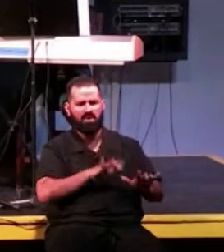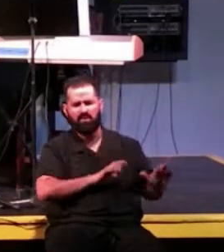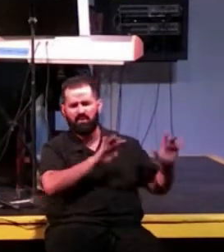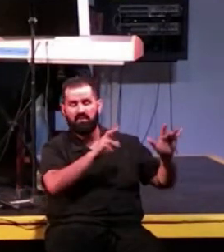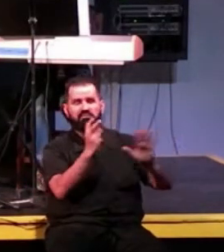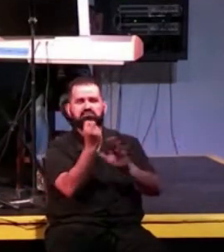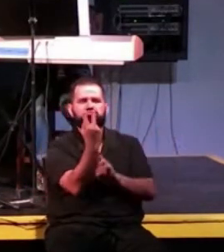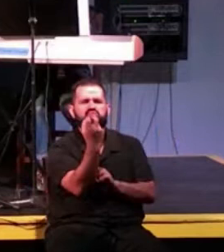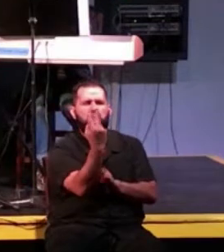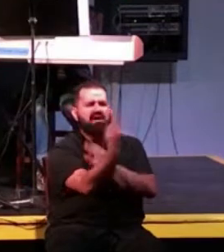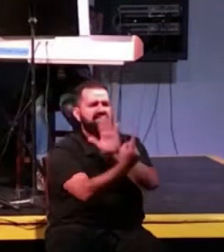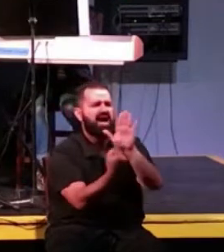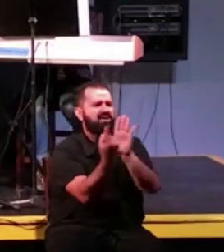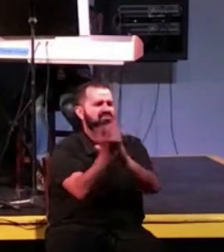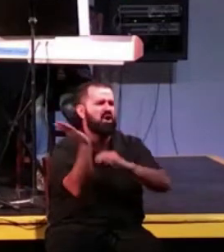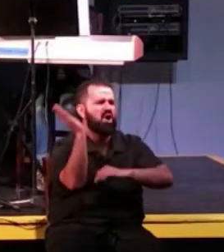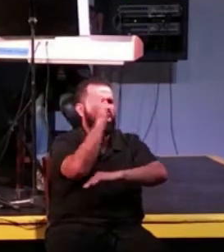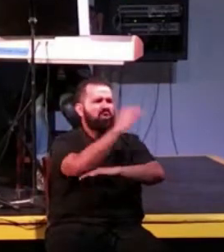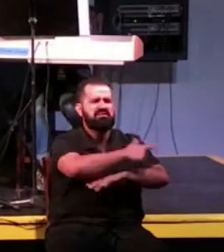12 hours serving all day.